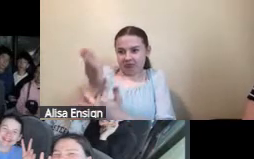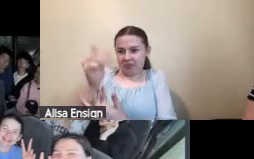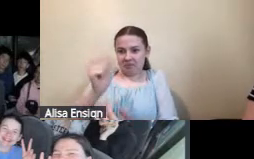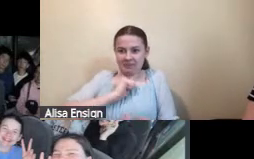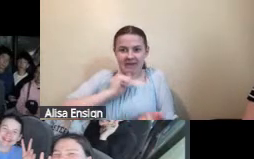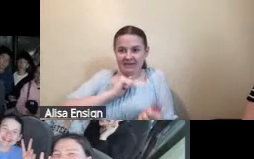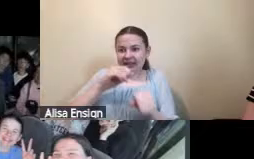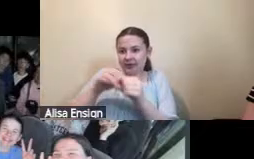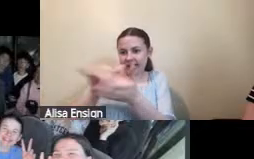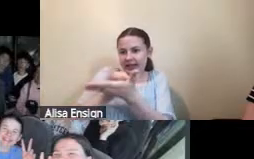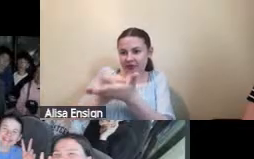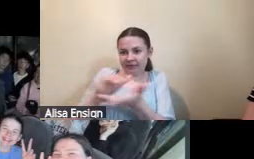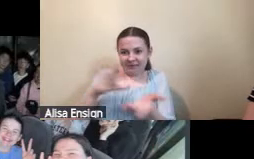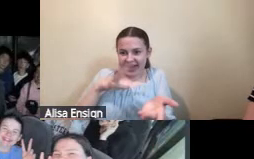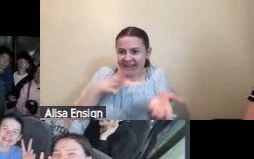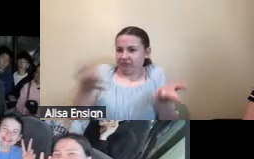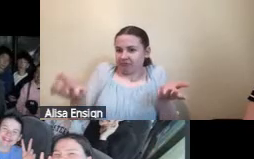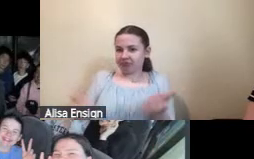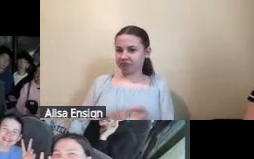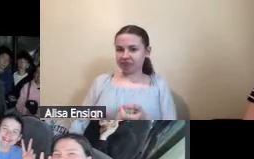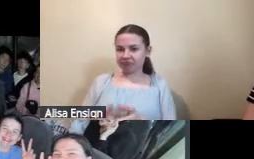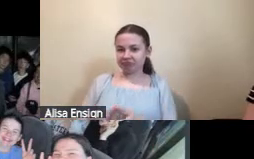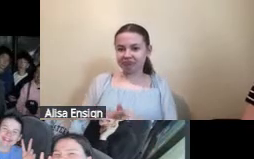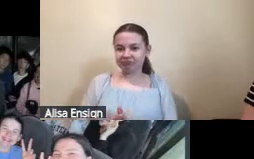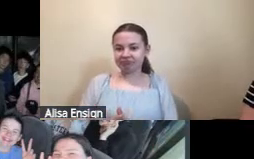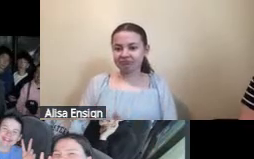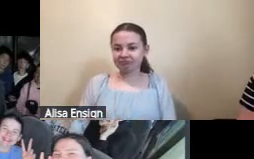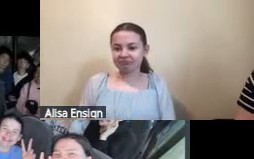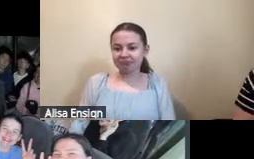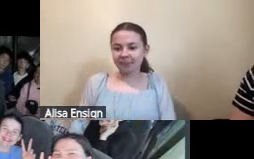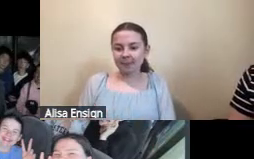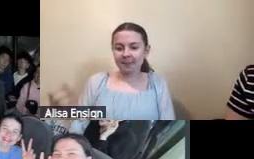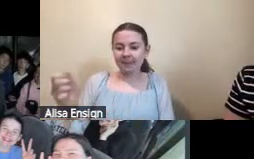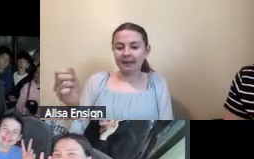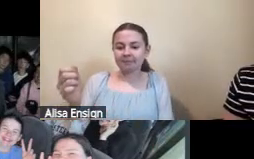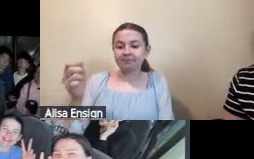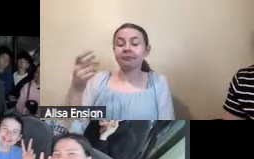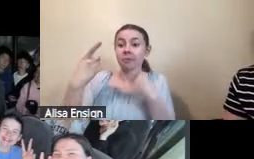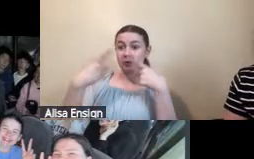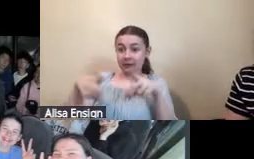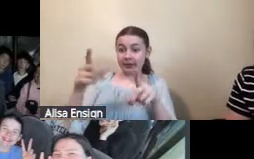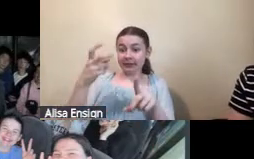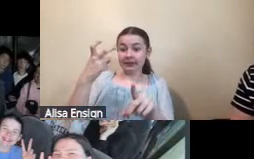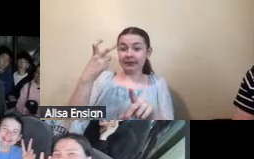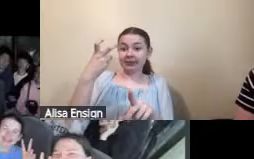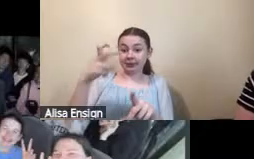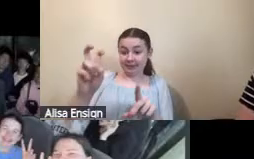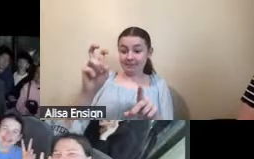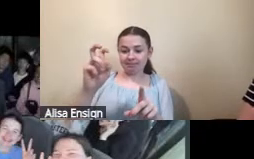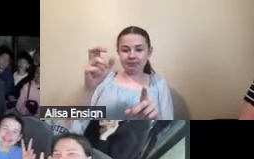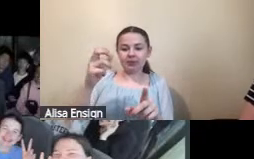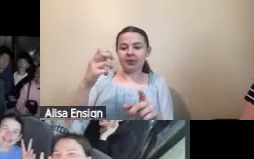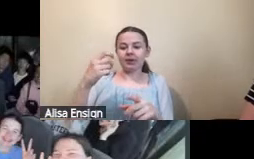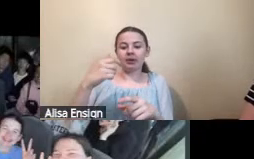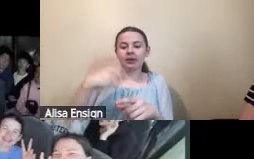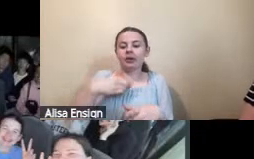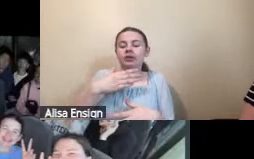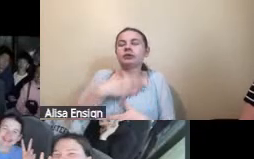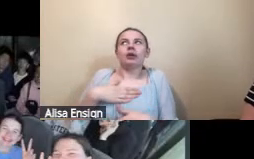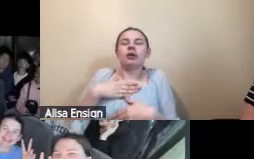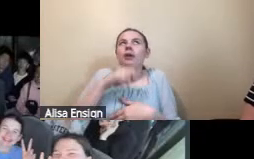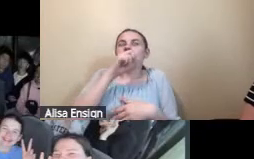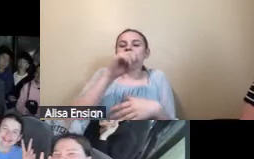to New York again, I think I could actually navigate through the subway system myself in New York. Yeah. And during